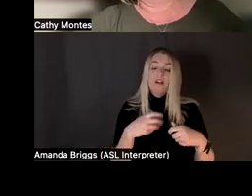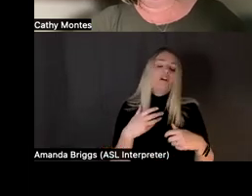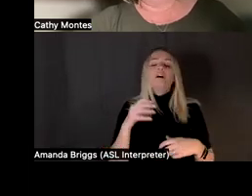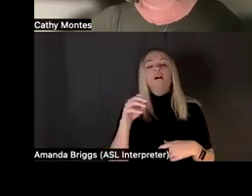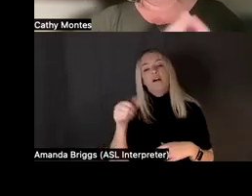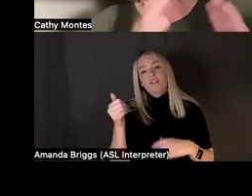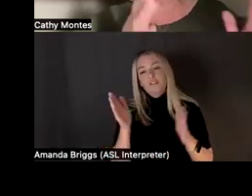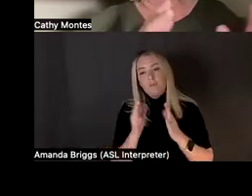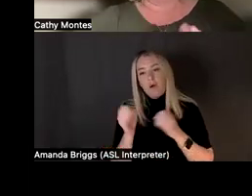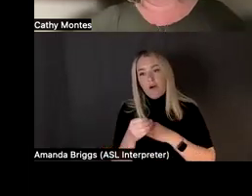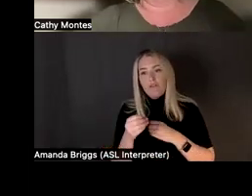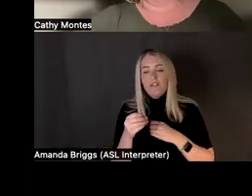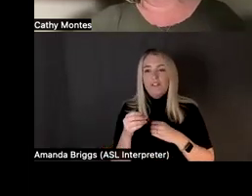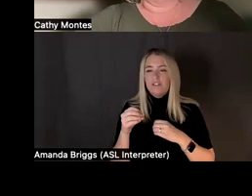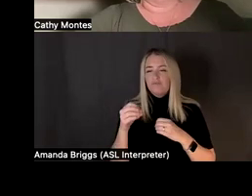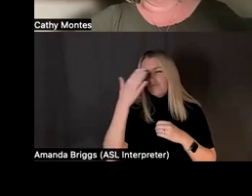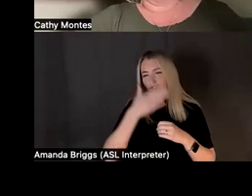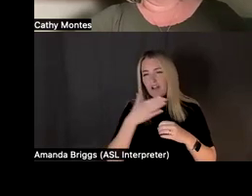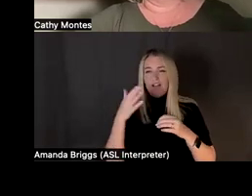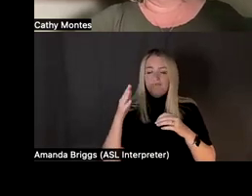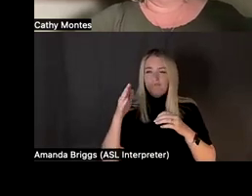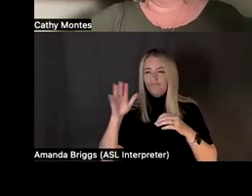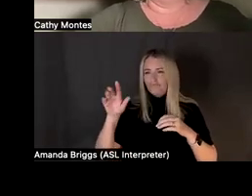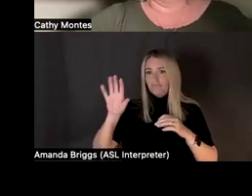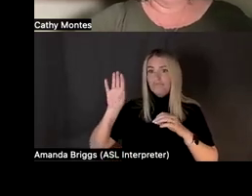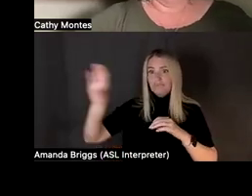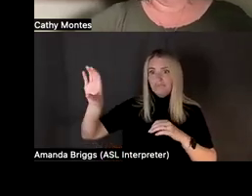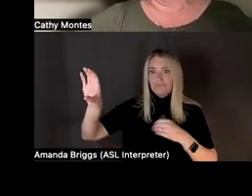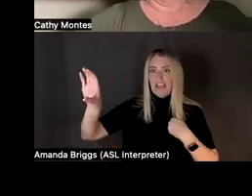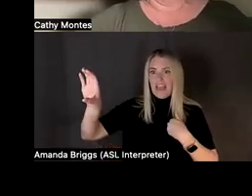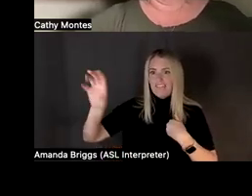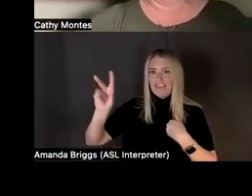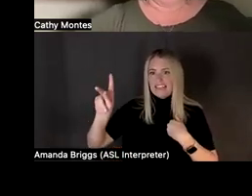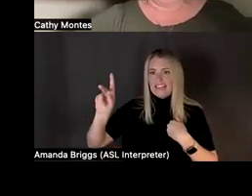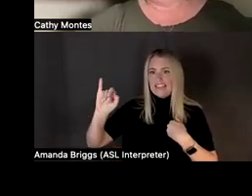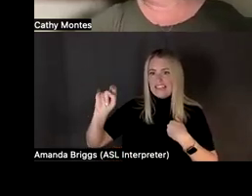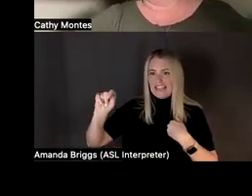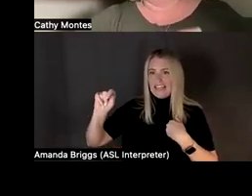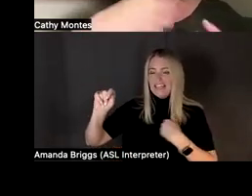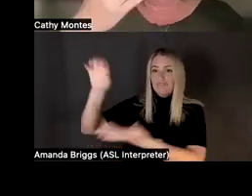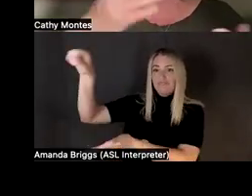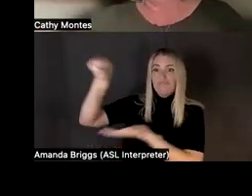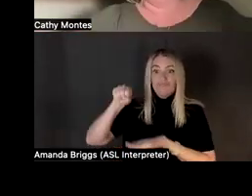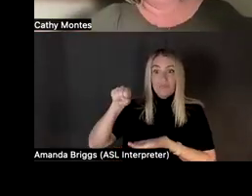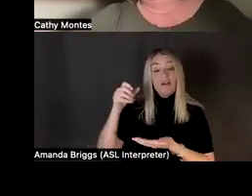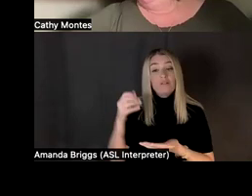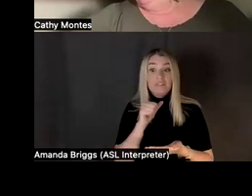offices and common areas, front offices and so forth, those also have those as well. Something we don't like to talk about, but it does need to